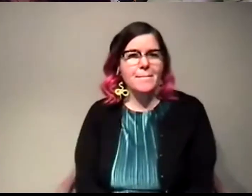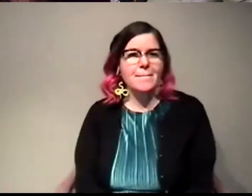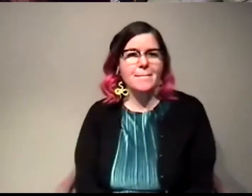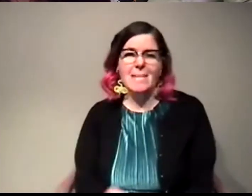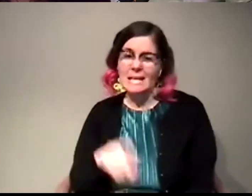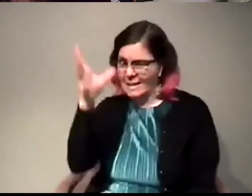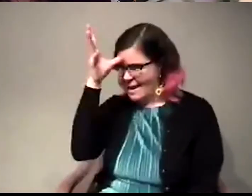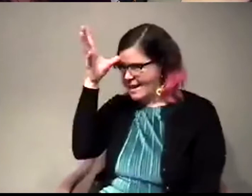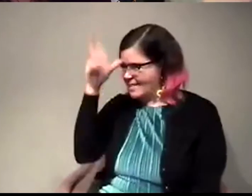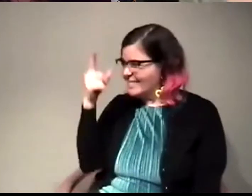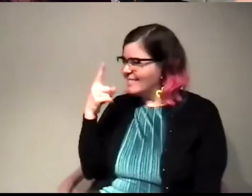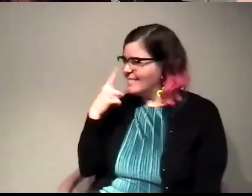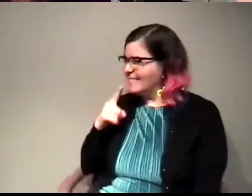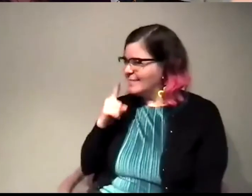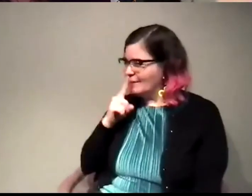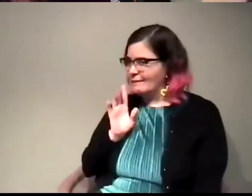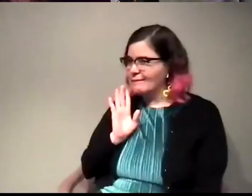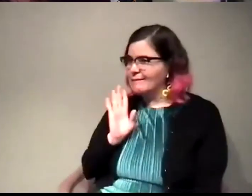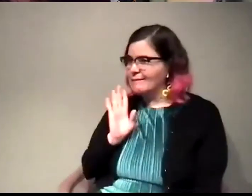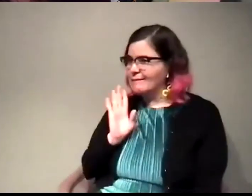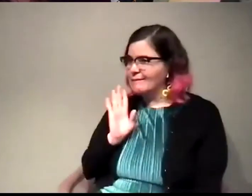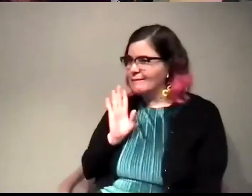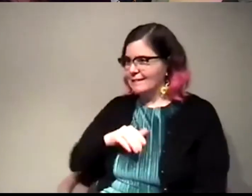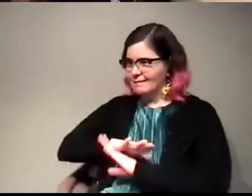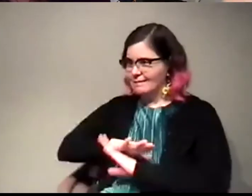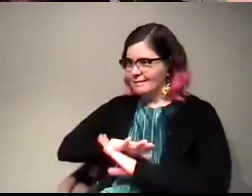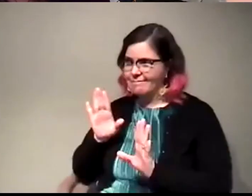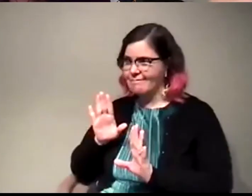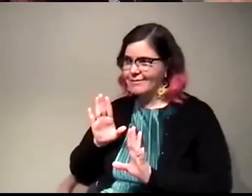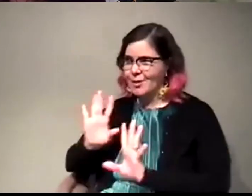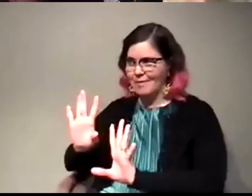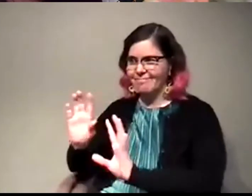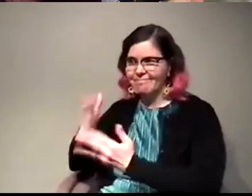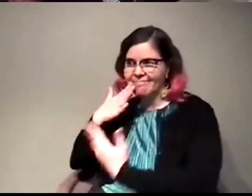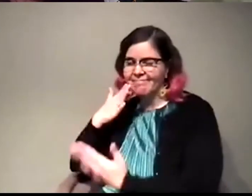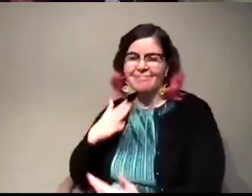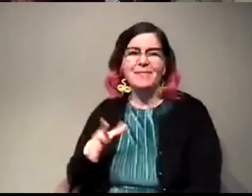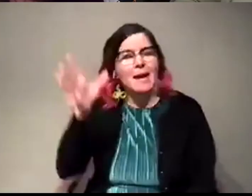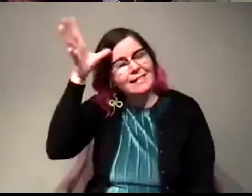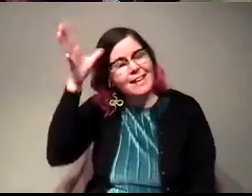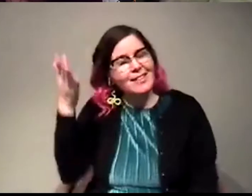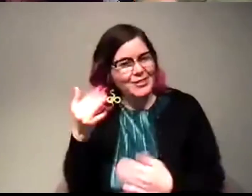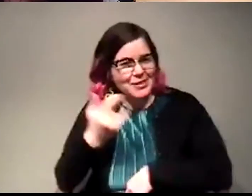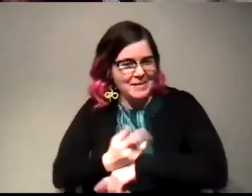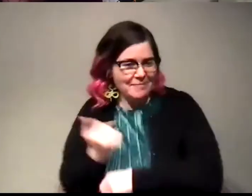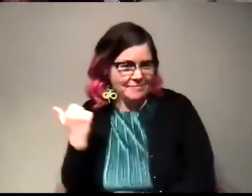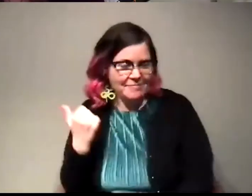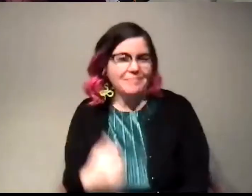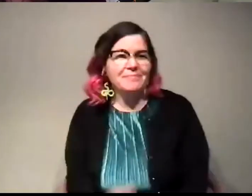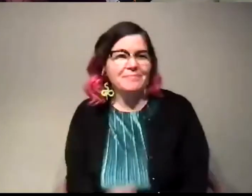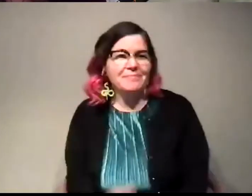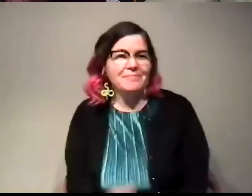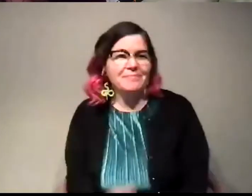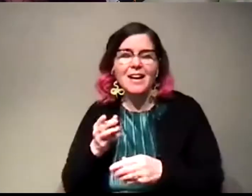Dad, can we like just not do any like, okay, thanks. My dad is here today and we're doing some